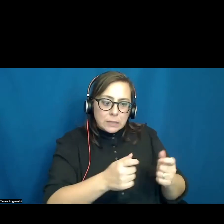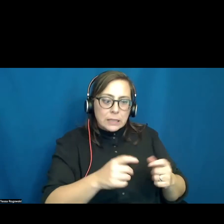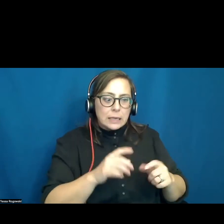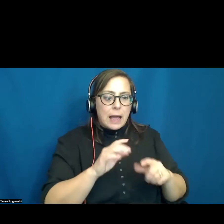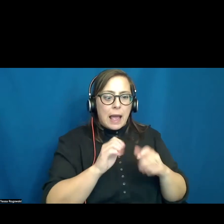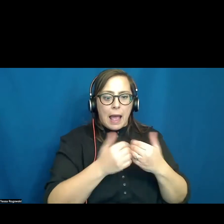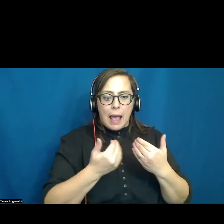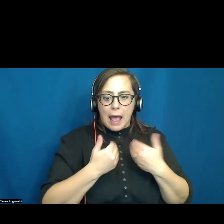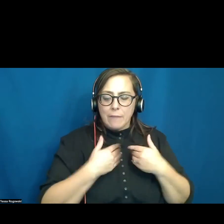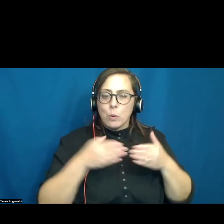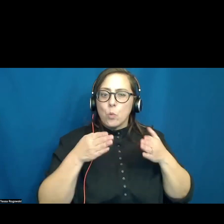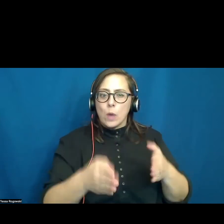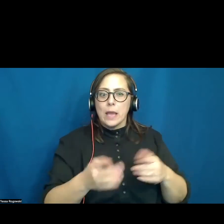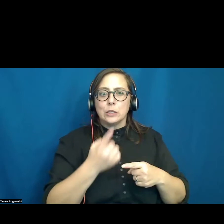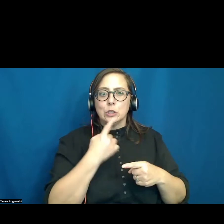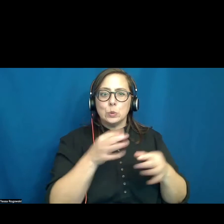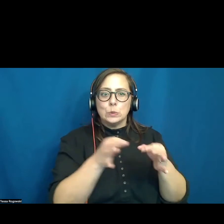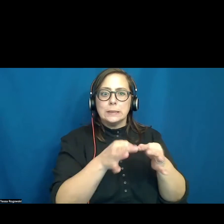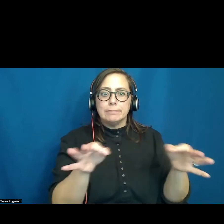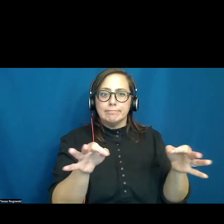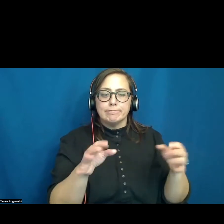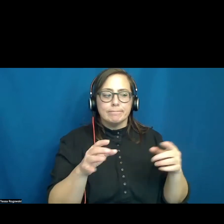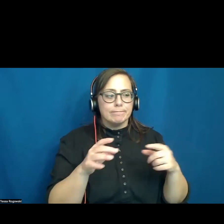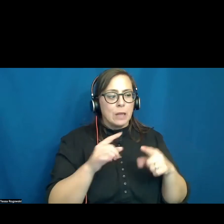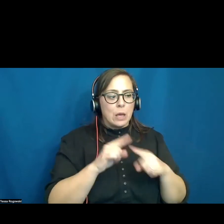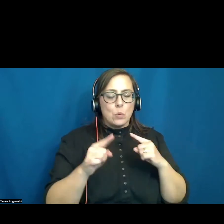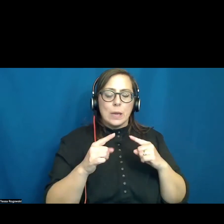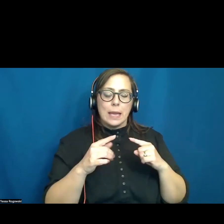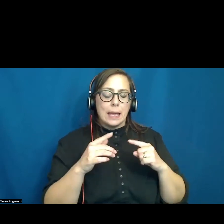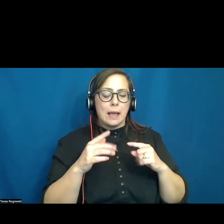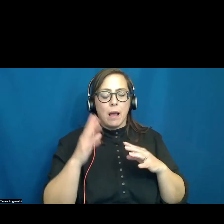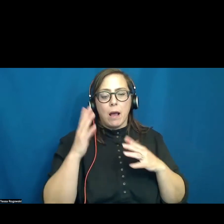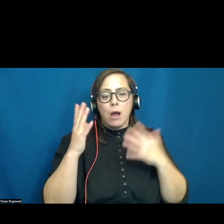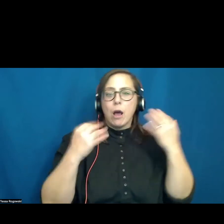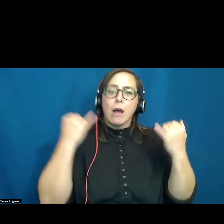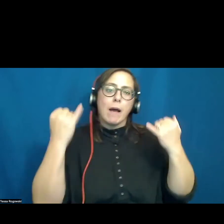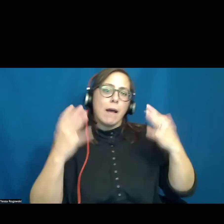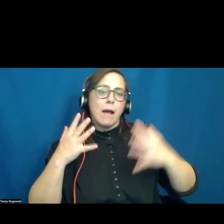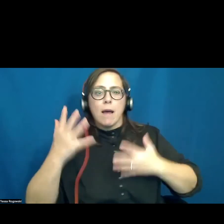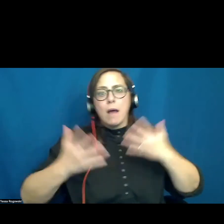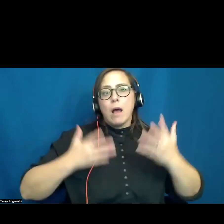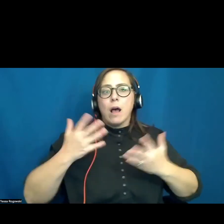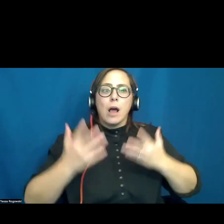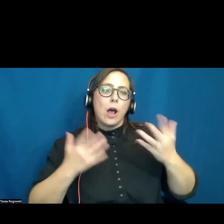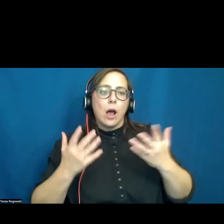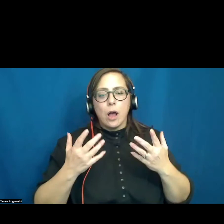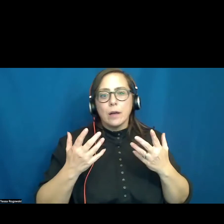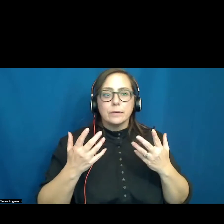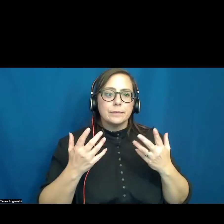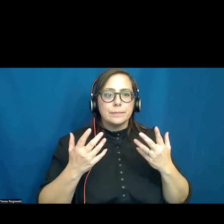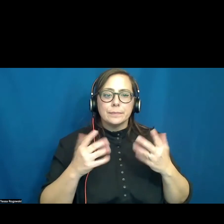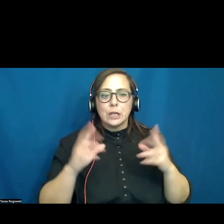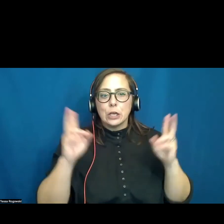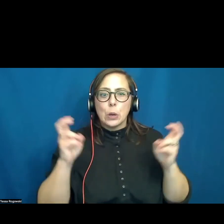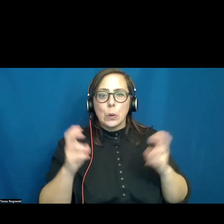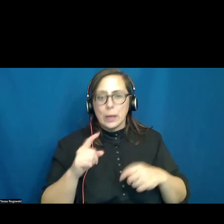right, of romanticized trope of sometimes it's referred to as like the quote unquote mad